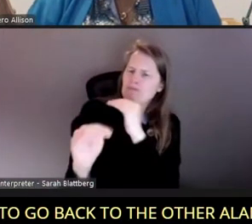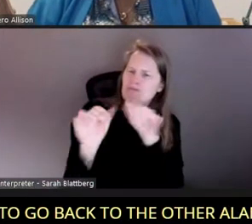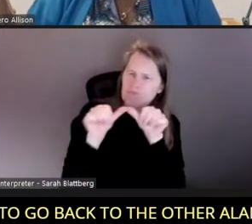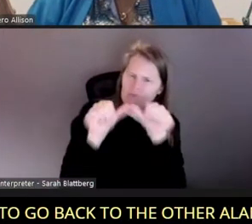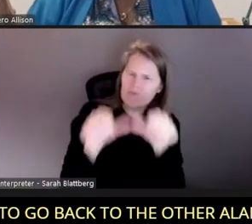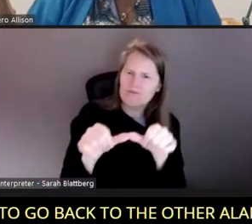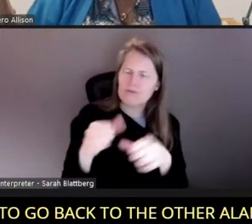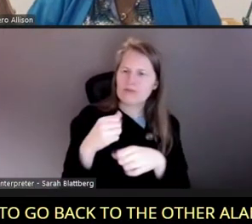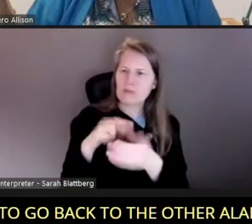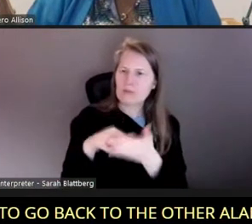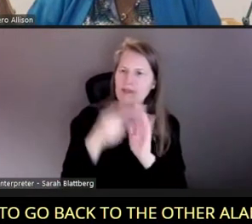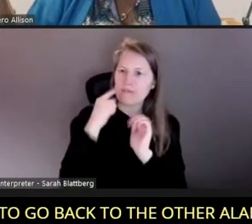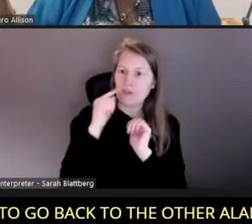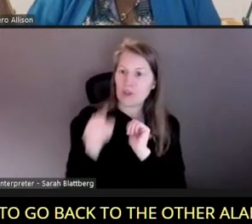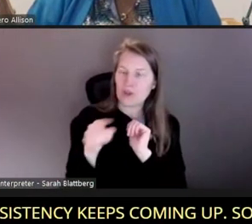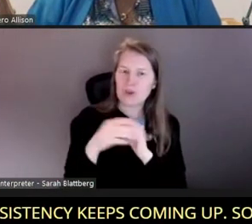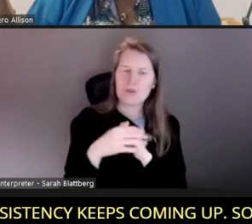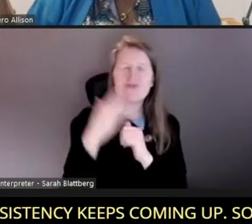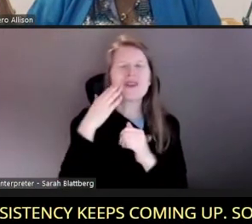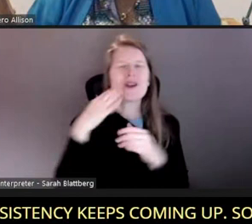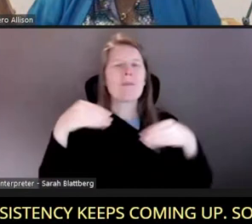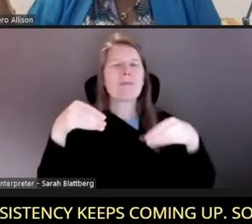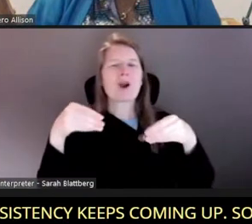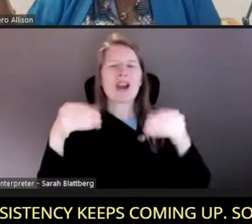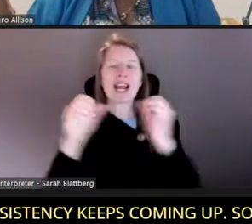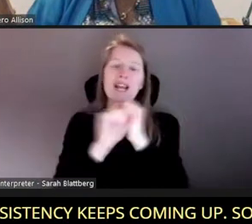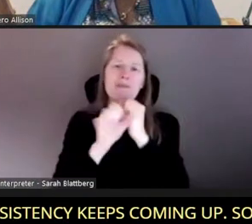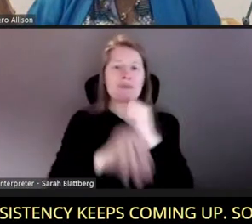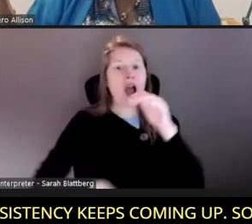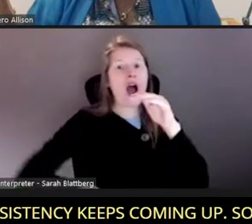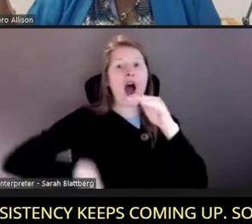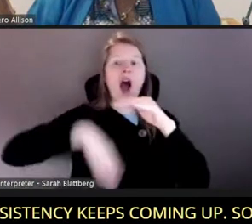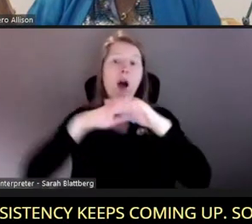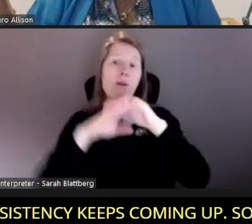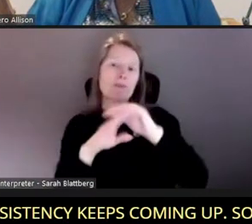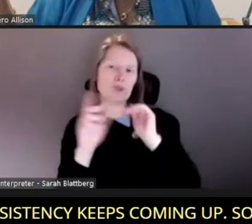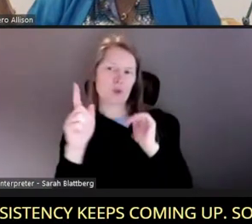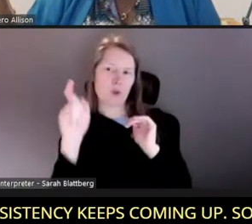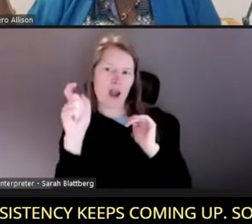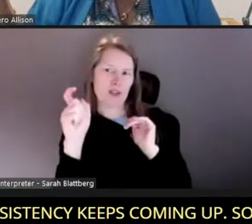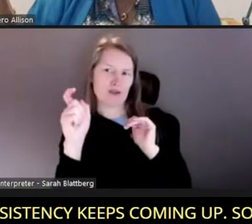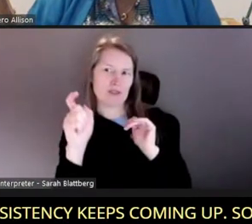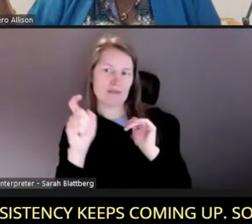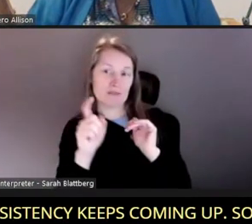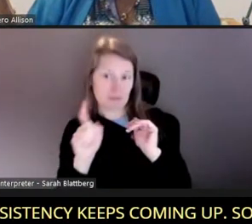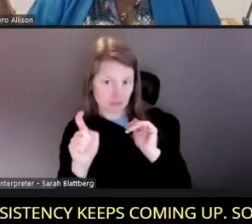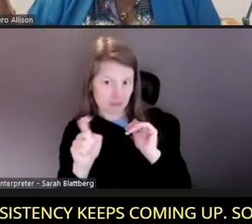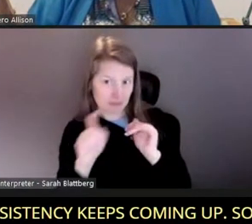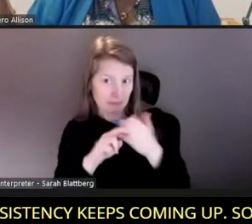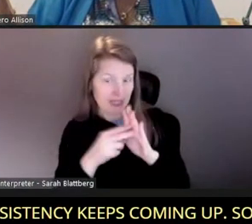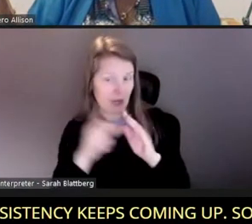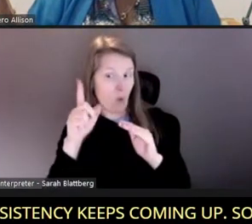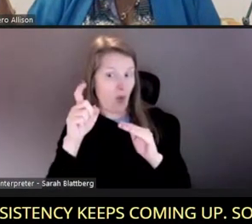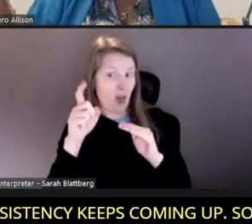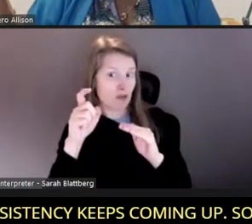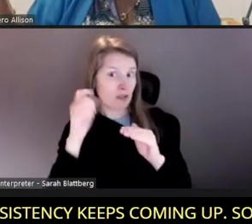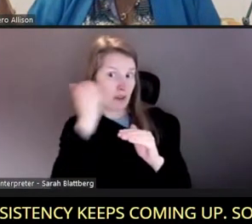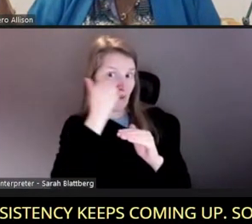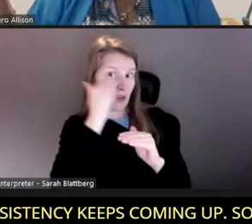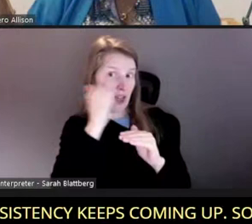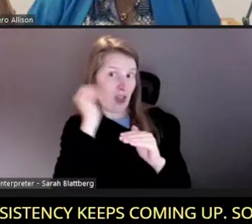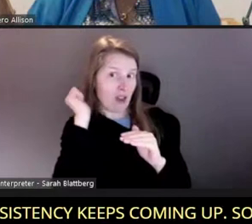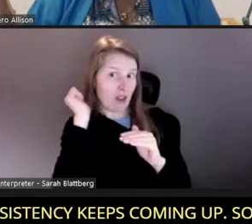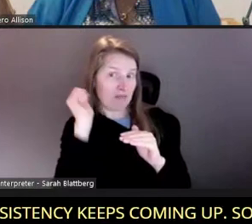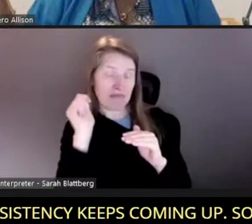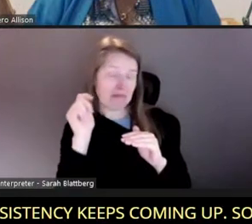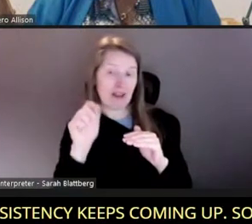that, you know, oftentimes marketing language says up to 100 speeds, but, you know, it sounds like Adaro's